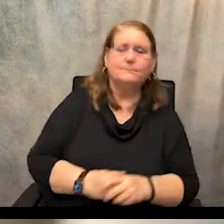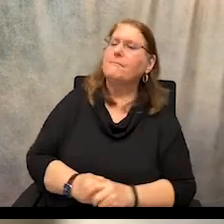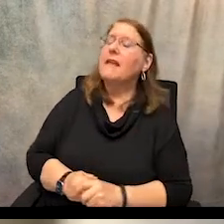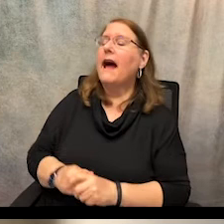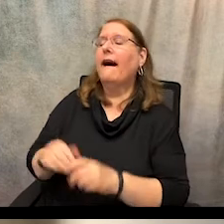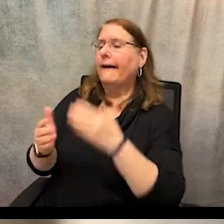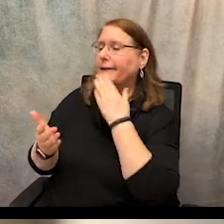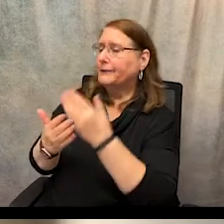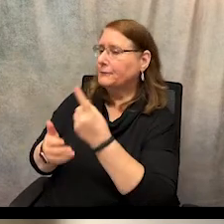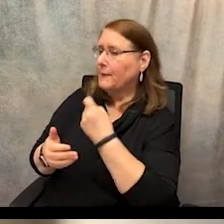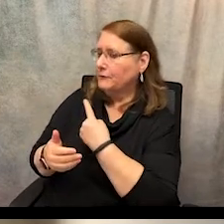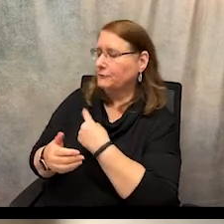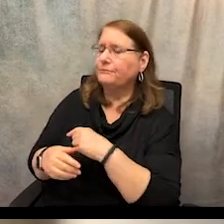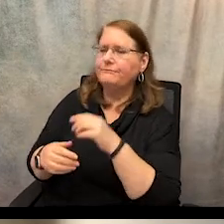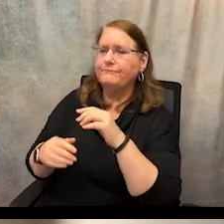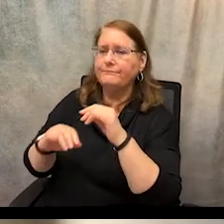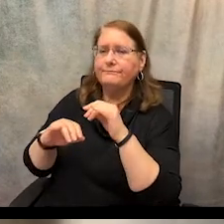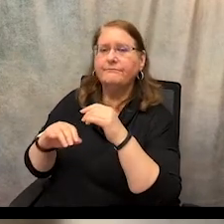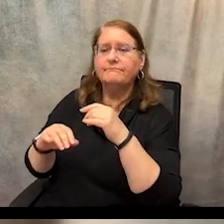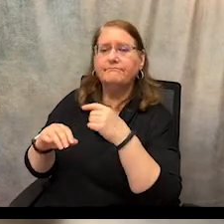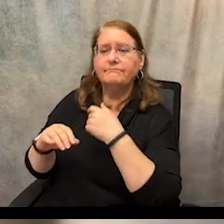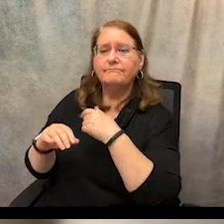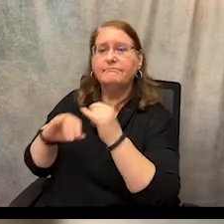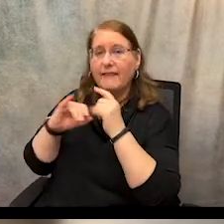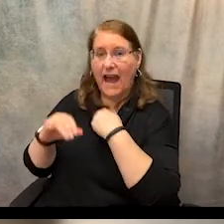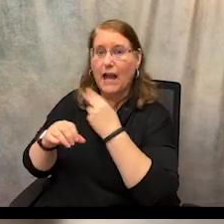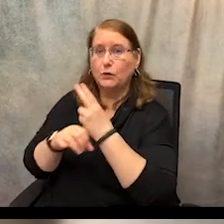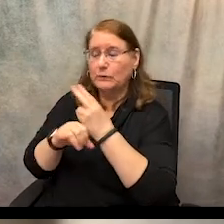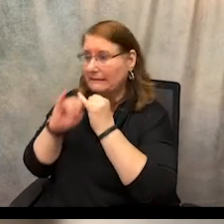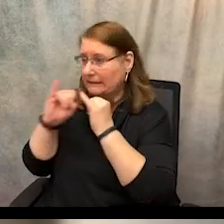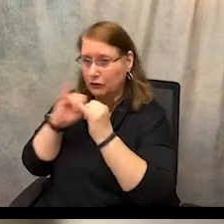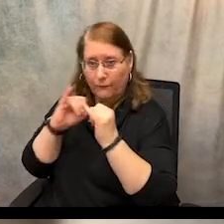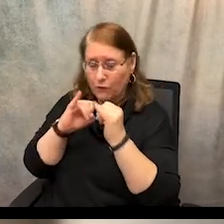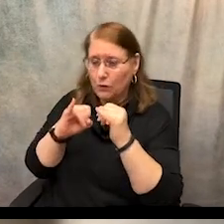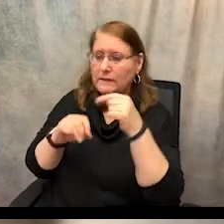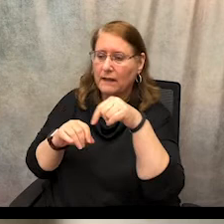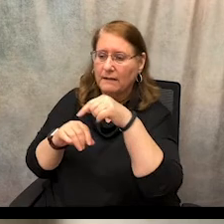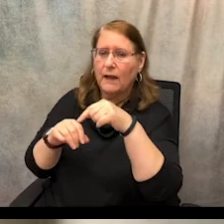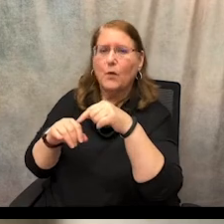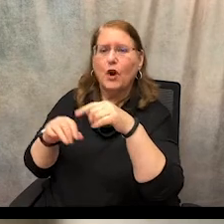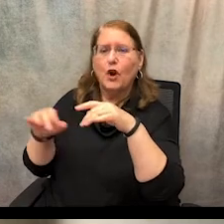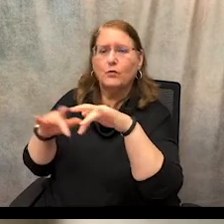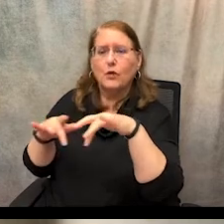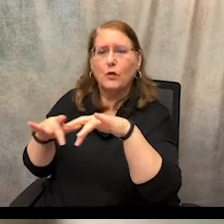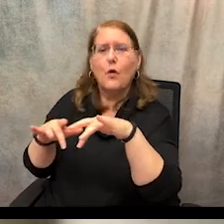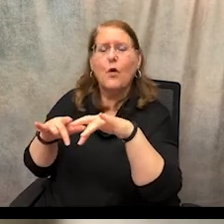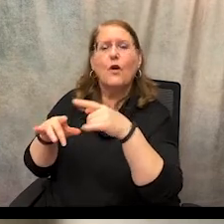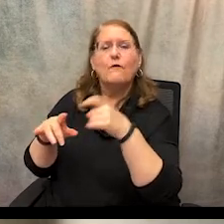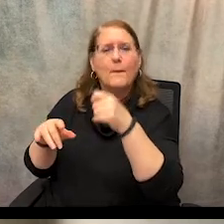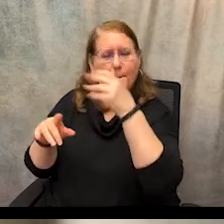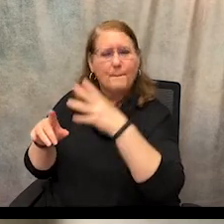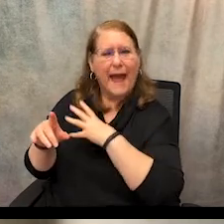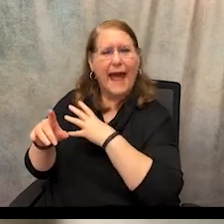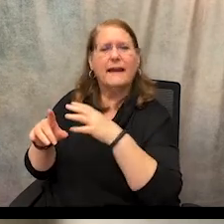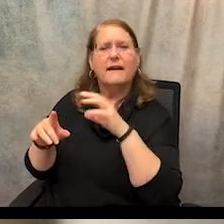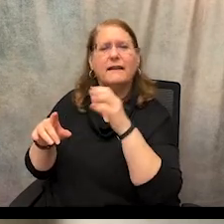The interviews that I used were recorded in the early 70s by a man named Eric Koch,